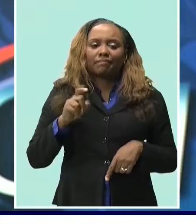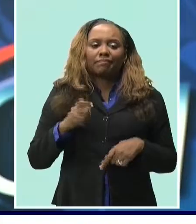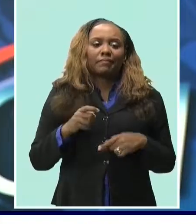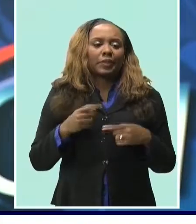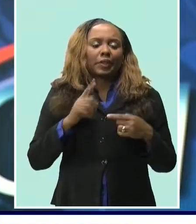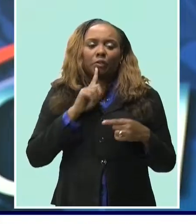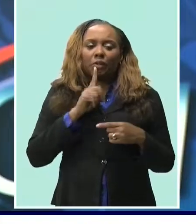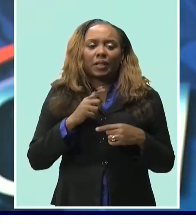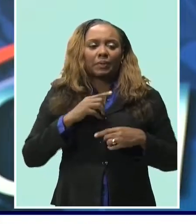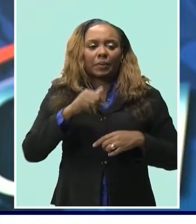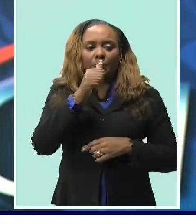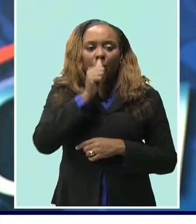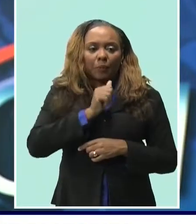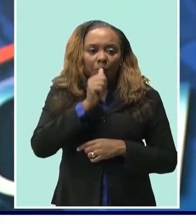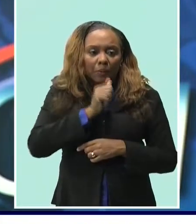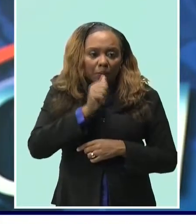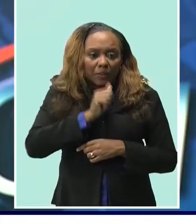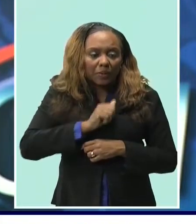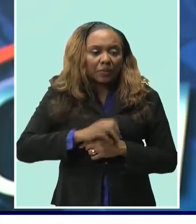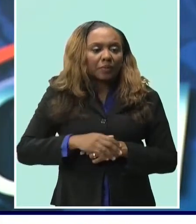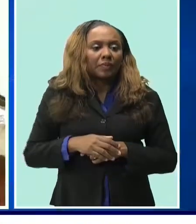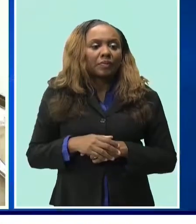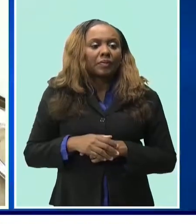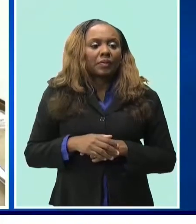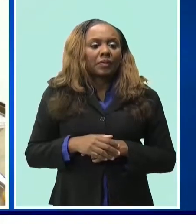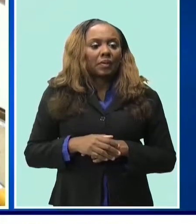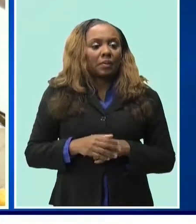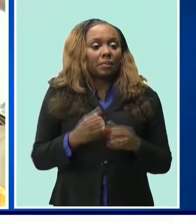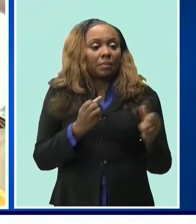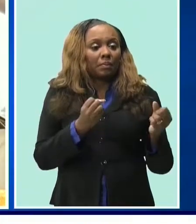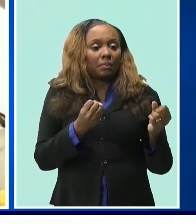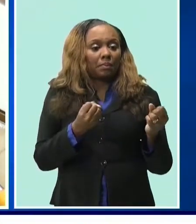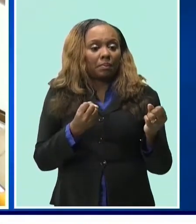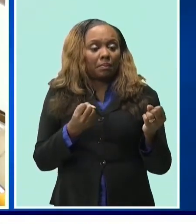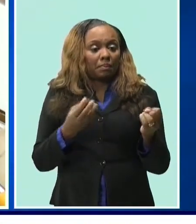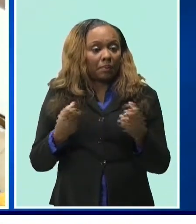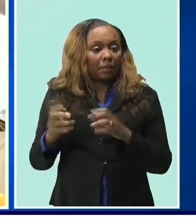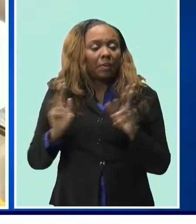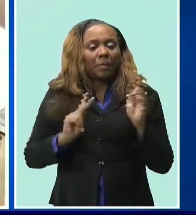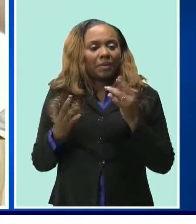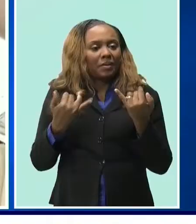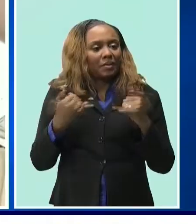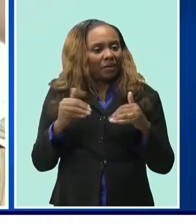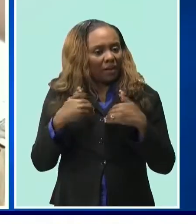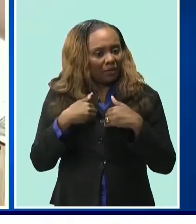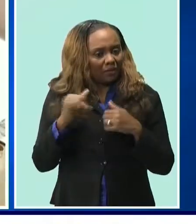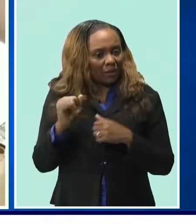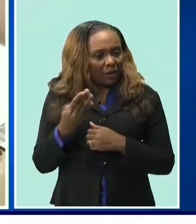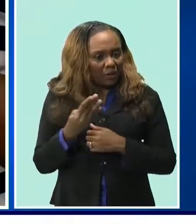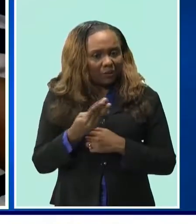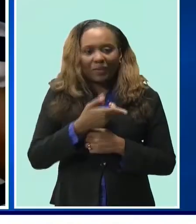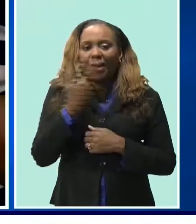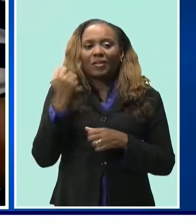The assistant manager at Yankee Garments revealed several jobs have been preserved through the mask-making initiative.